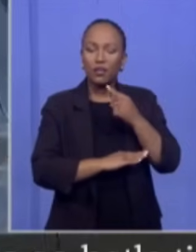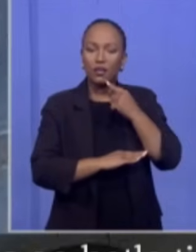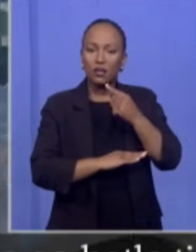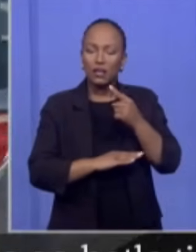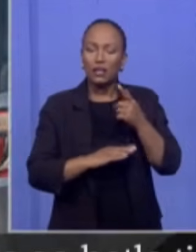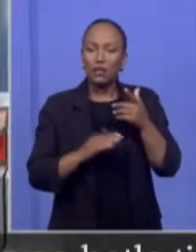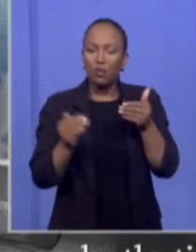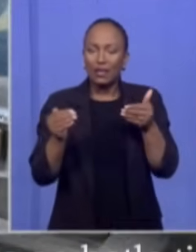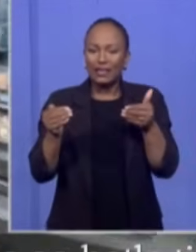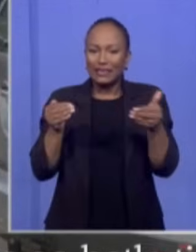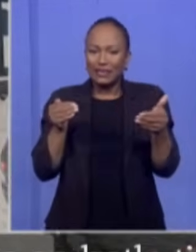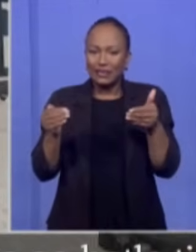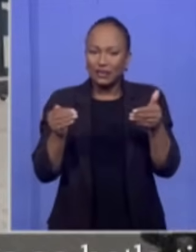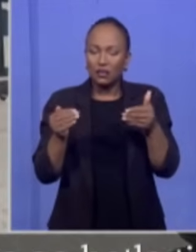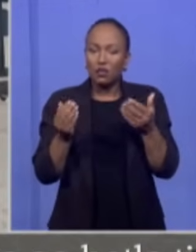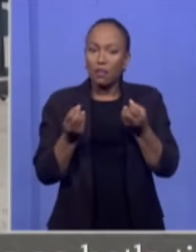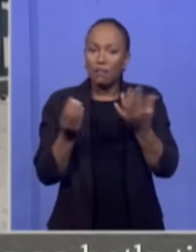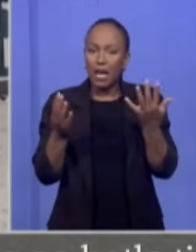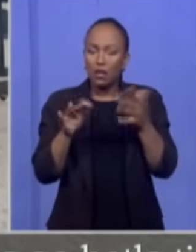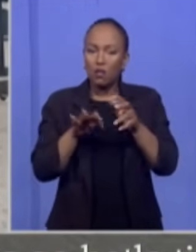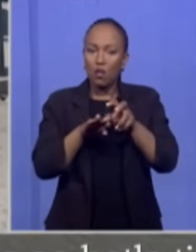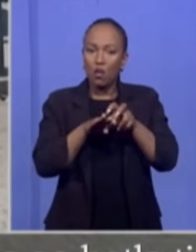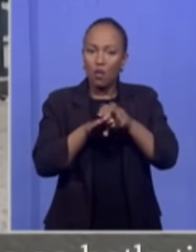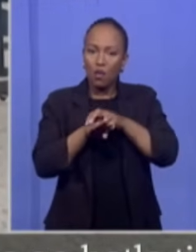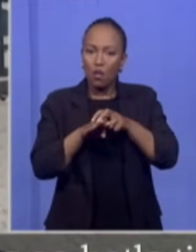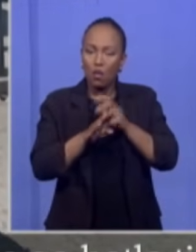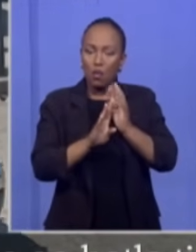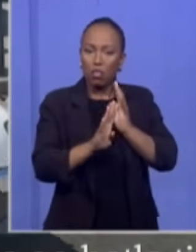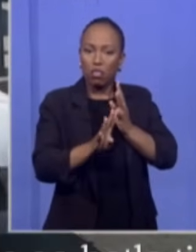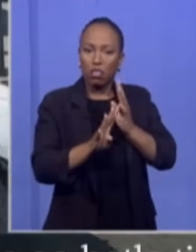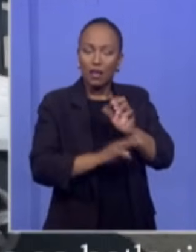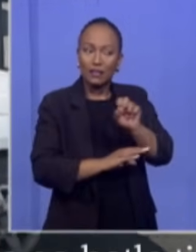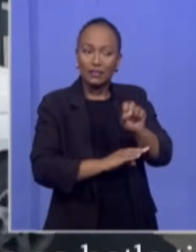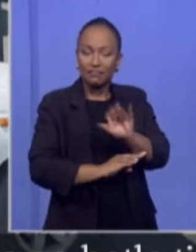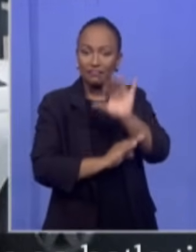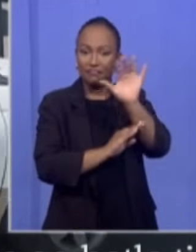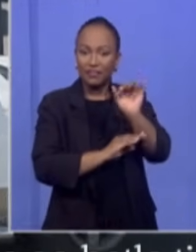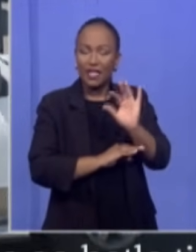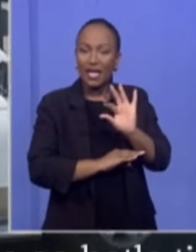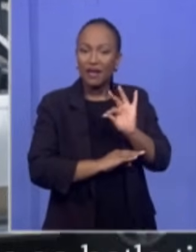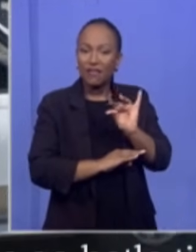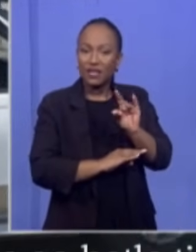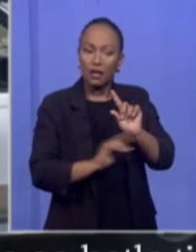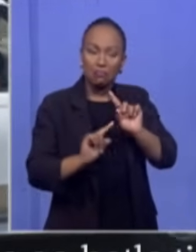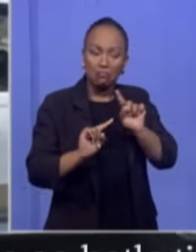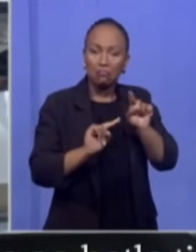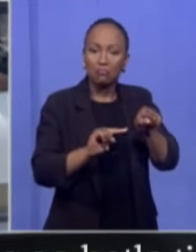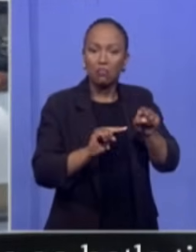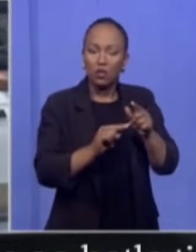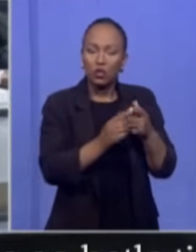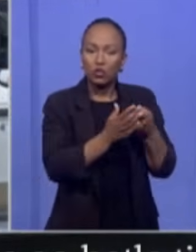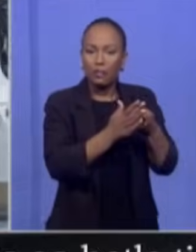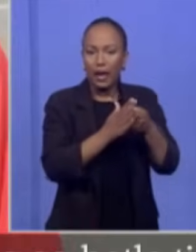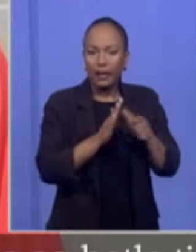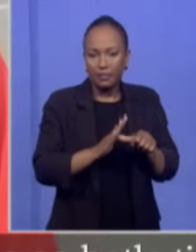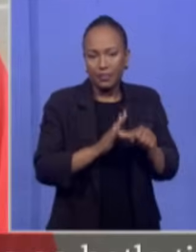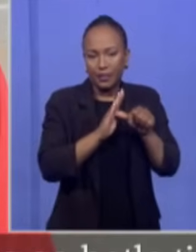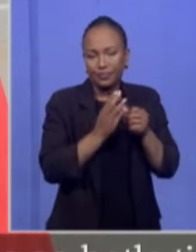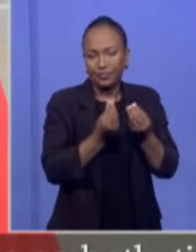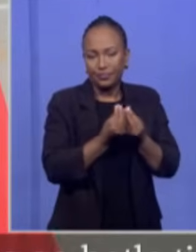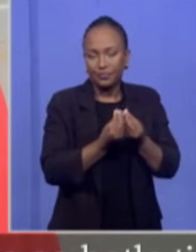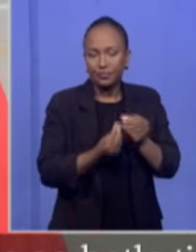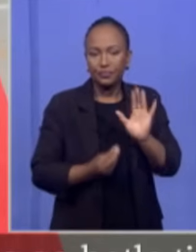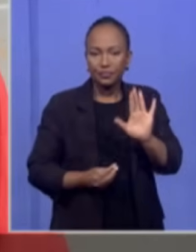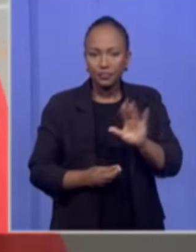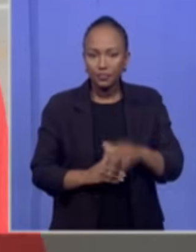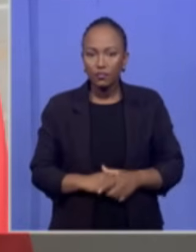le palo ya bapagami ba ba kgabaganyetsang mo Afrika Borwa letsatsi le letsatsi go reka dithoto tsa botlhokwa. Many people,